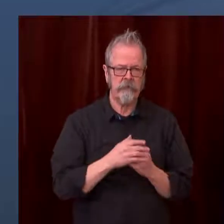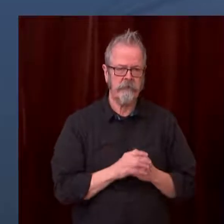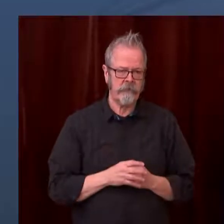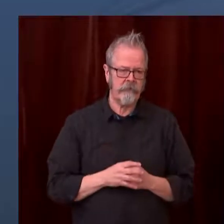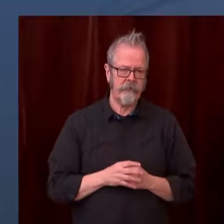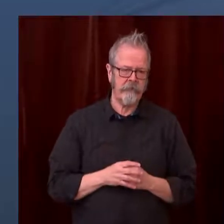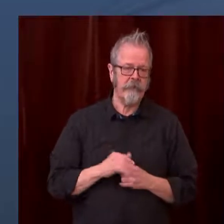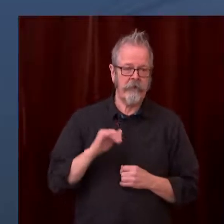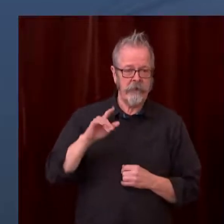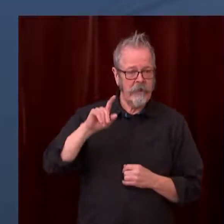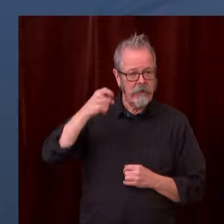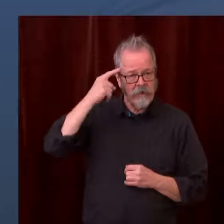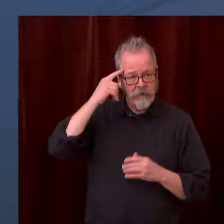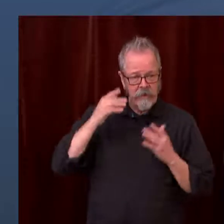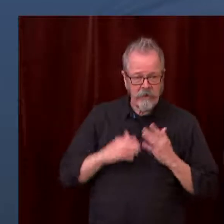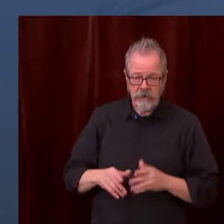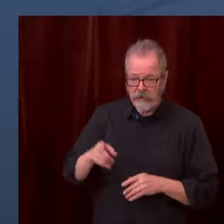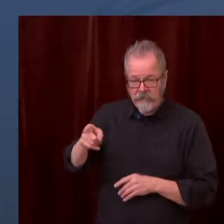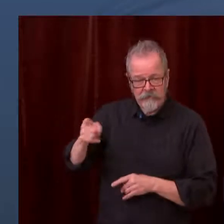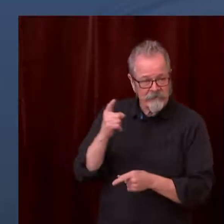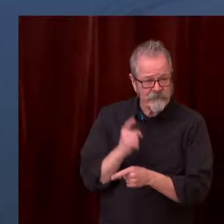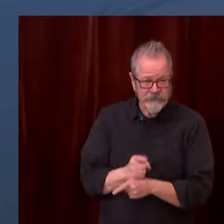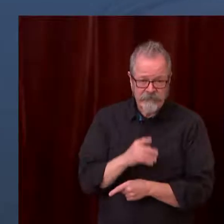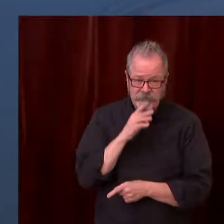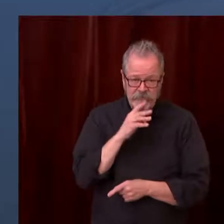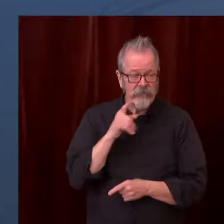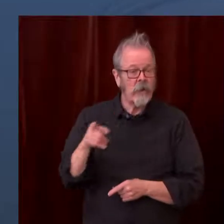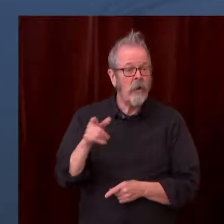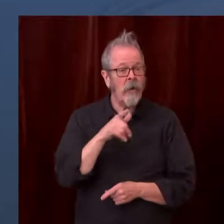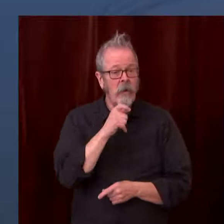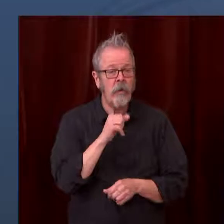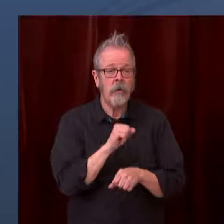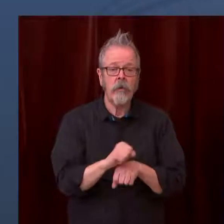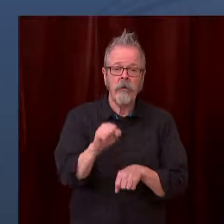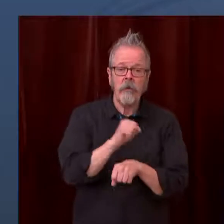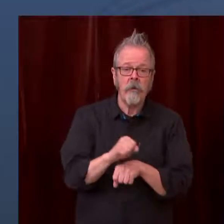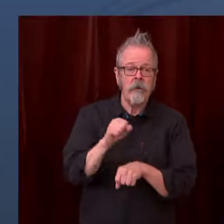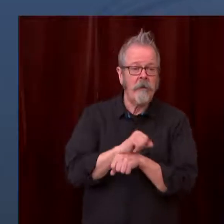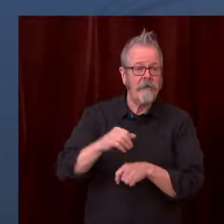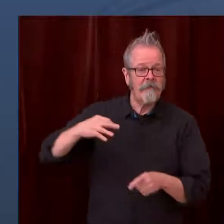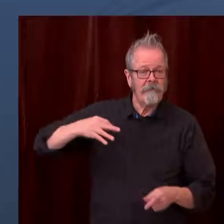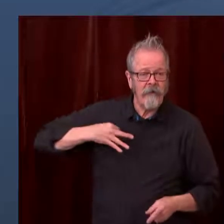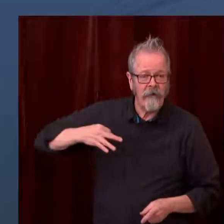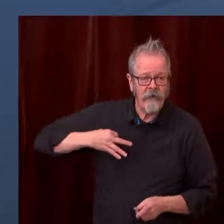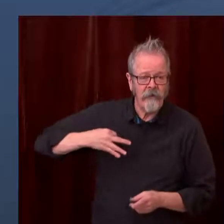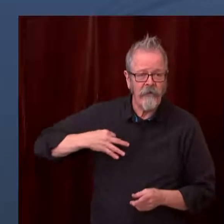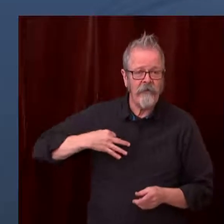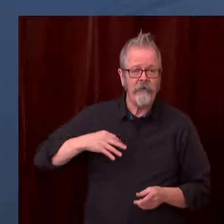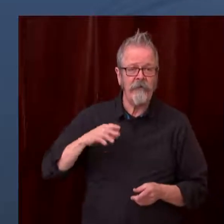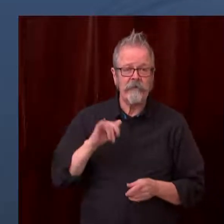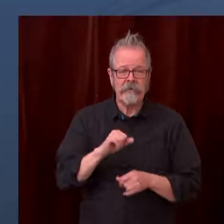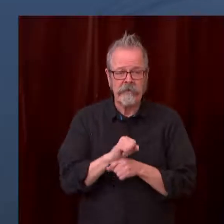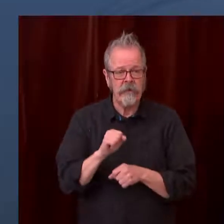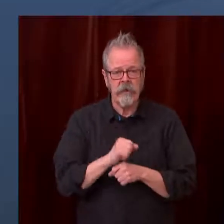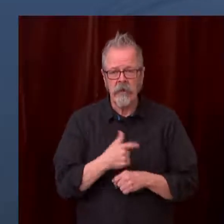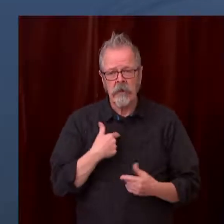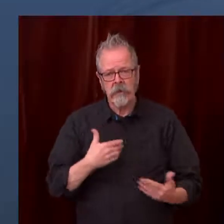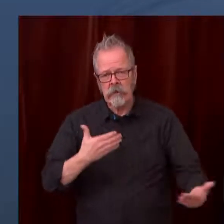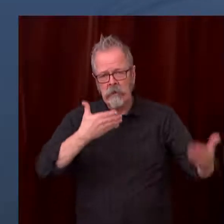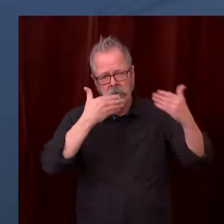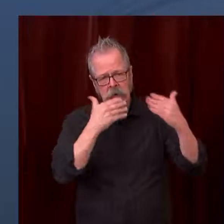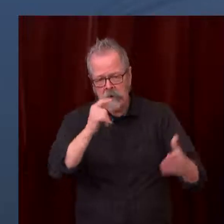fantastic at doing all the work to make sure we get vaccines, not just into the arms of Washingtonians, but to